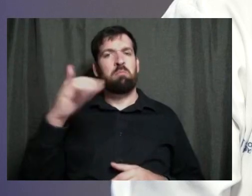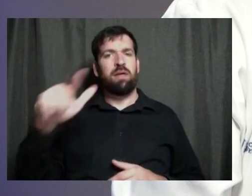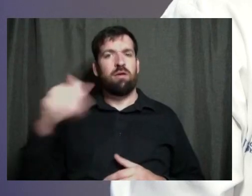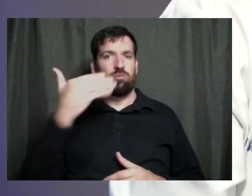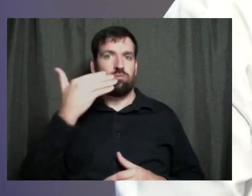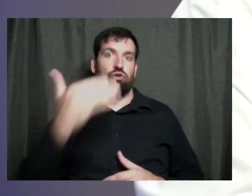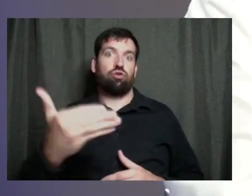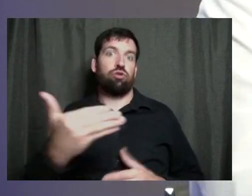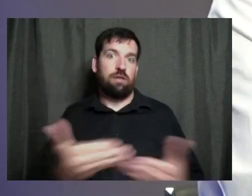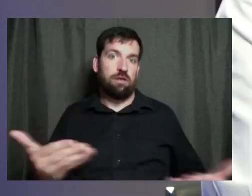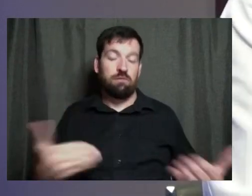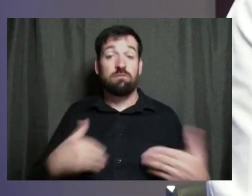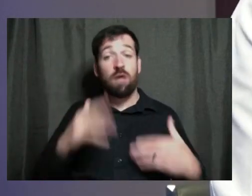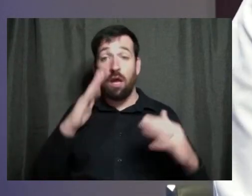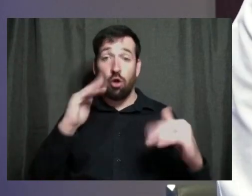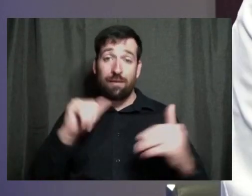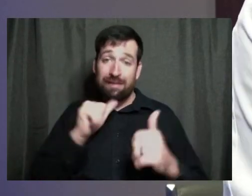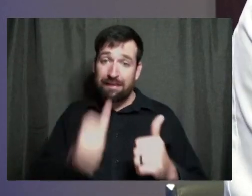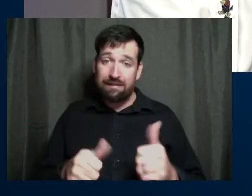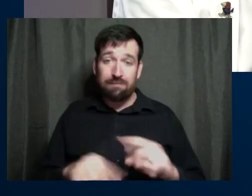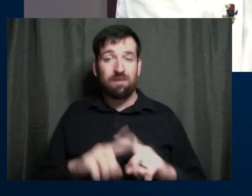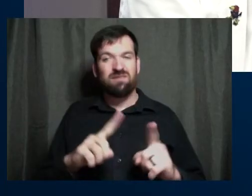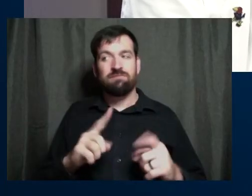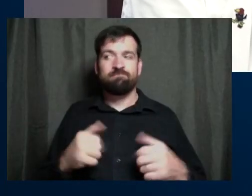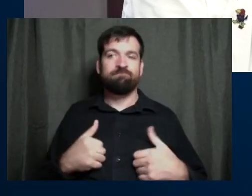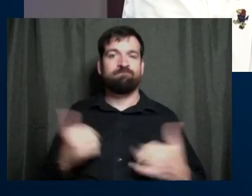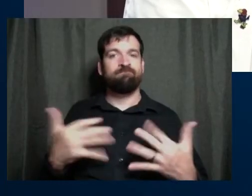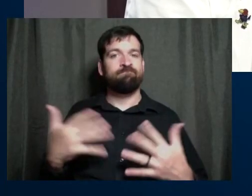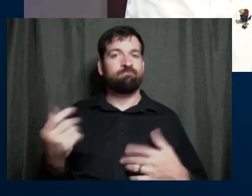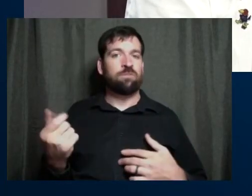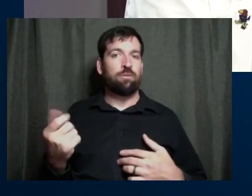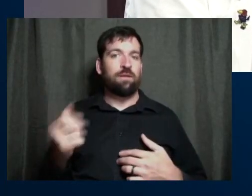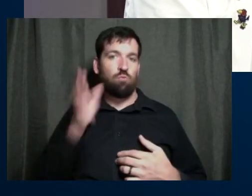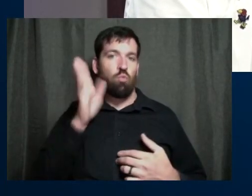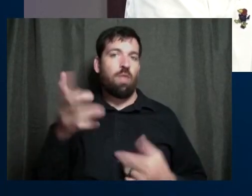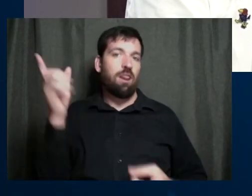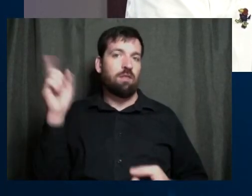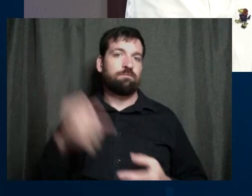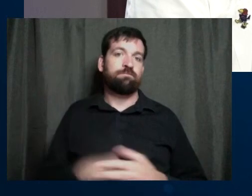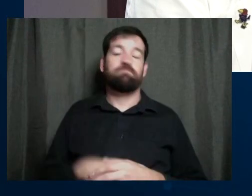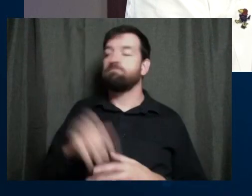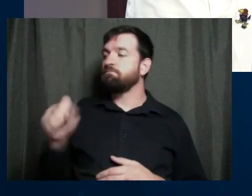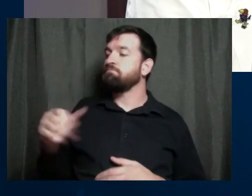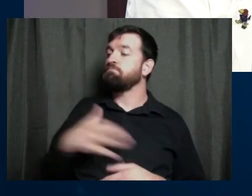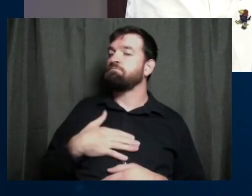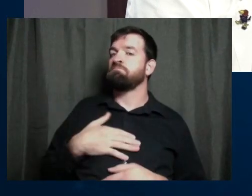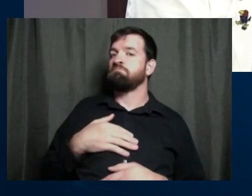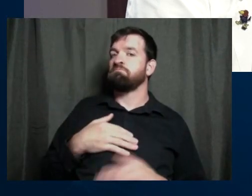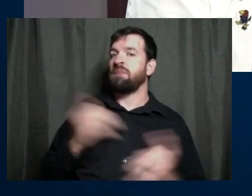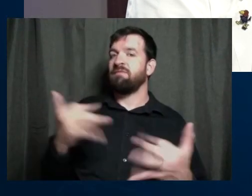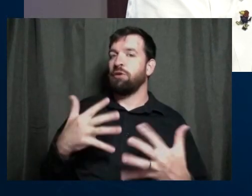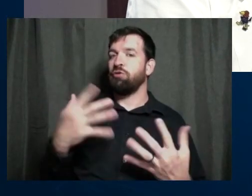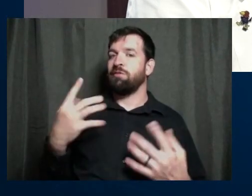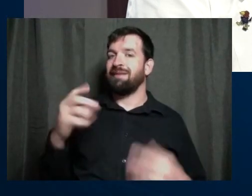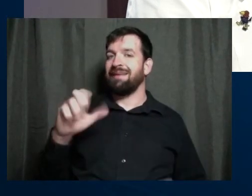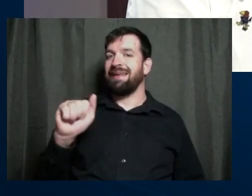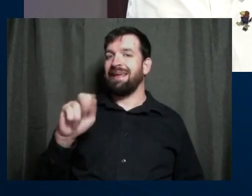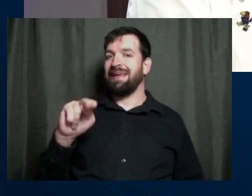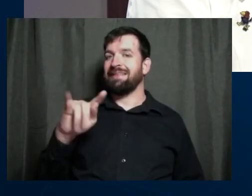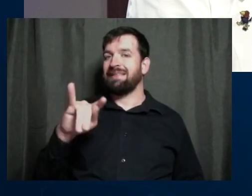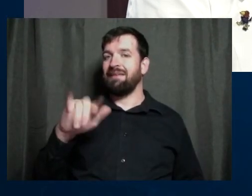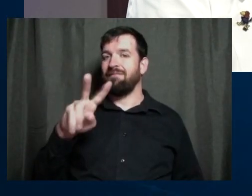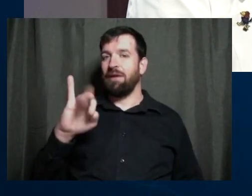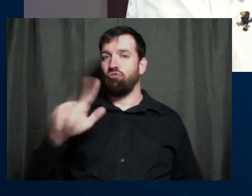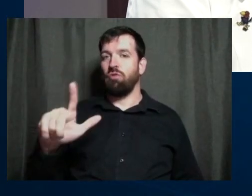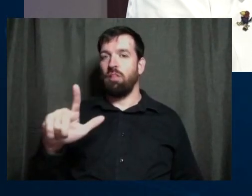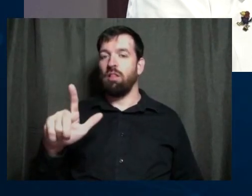doesn't. I do have some fear that it will. Yeah, and I would also. So my fear with antivirals is always the development of resistance.